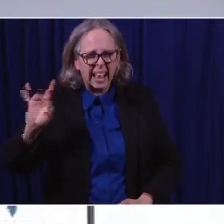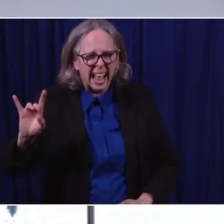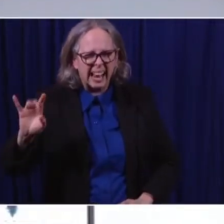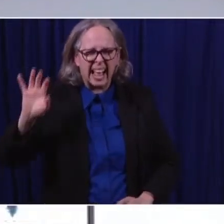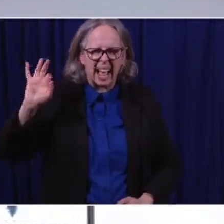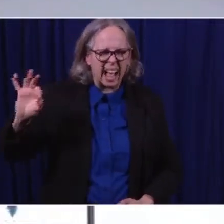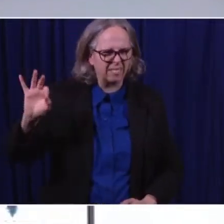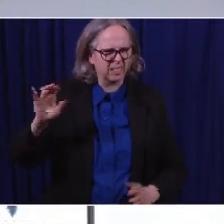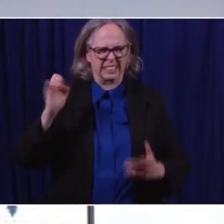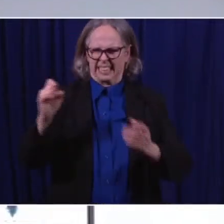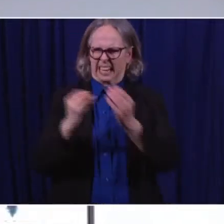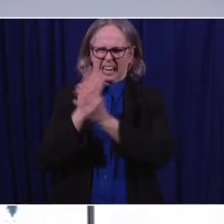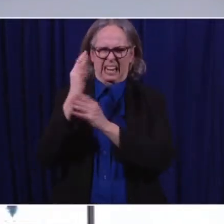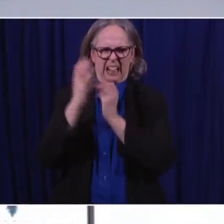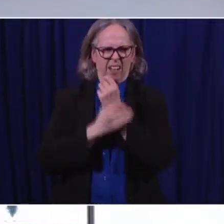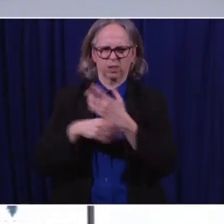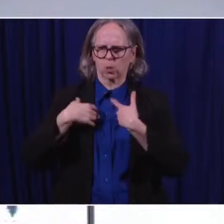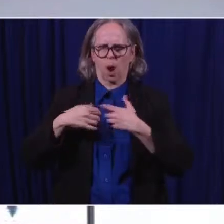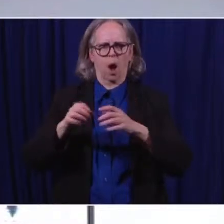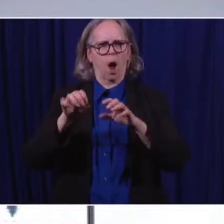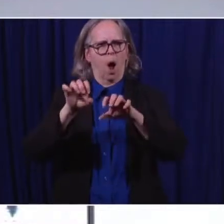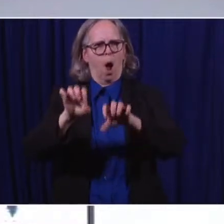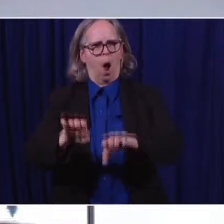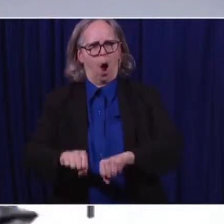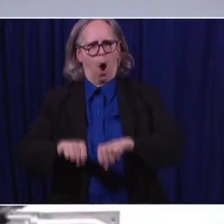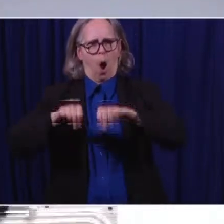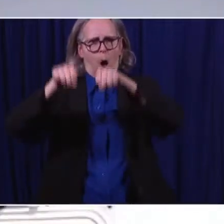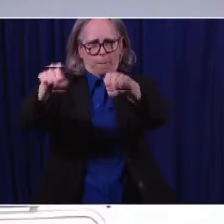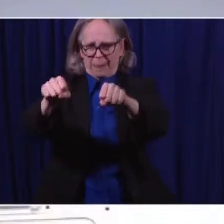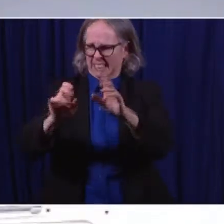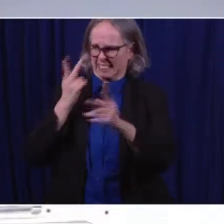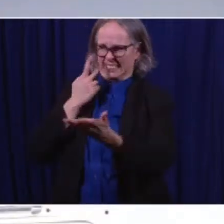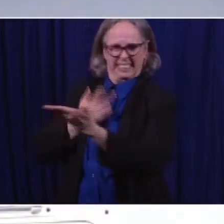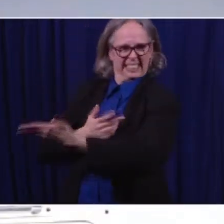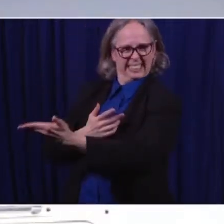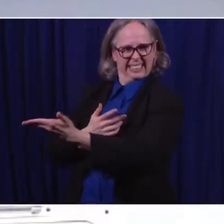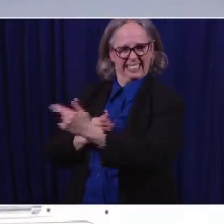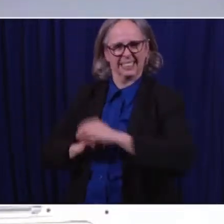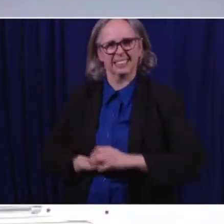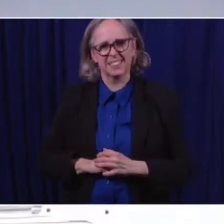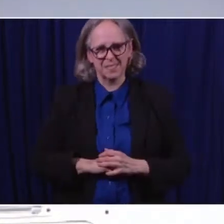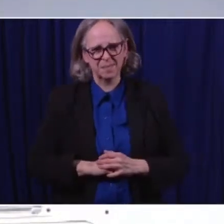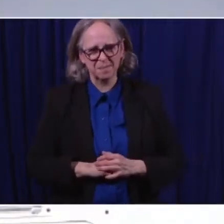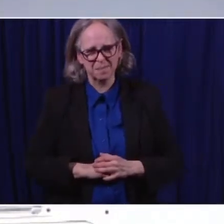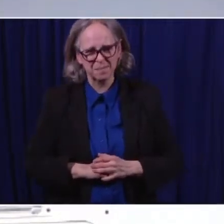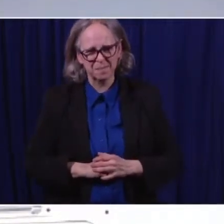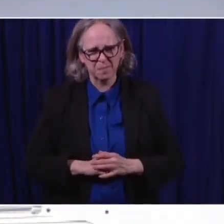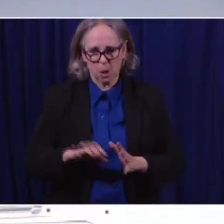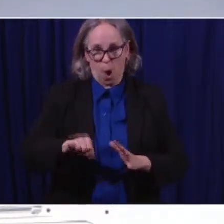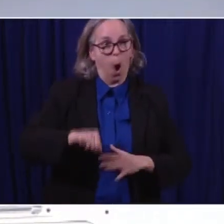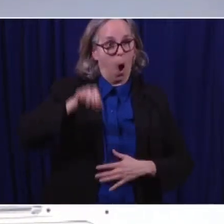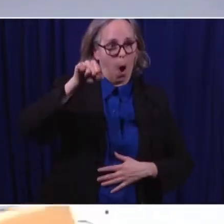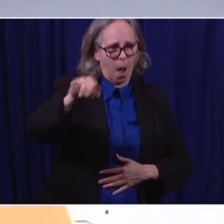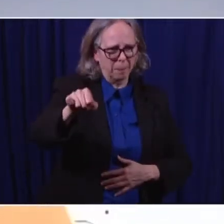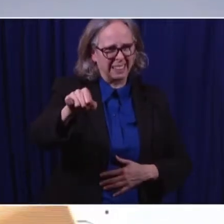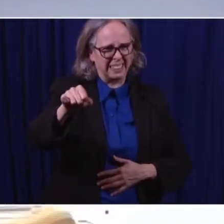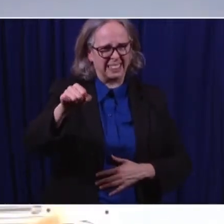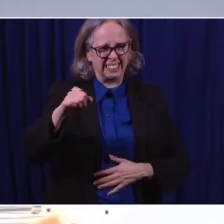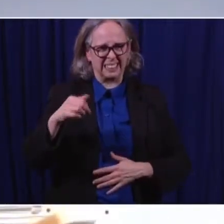and show you what it looks like. So you open the lid here, and then you have